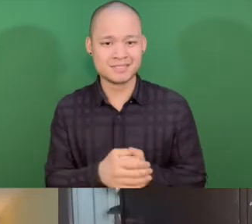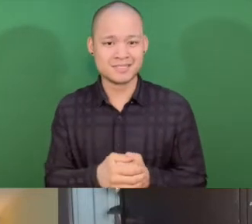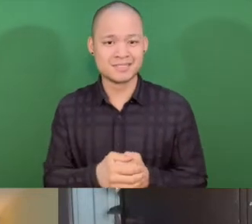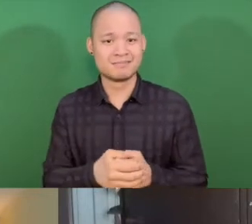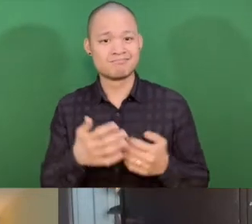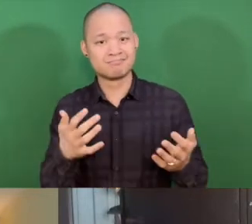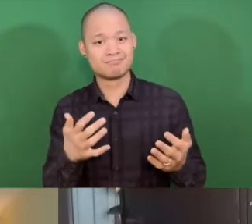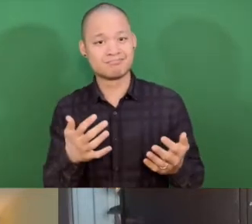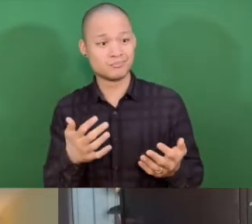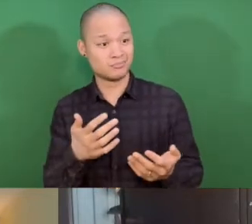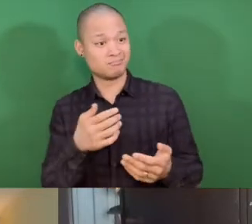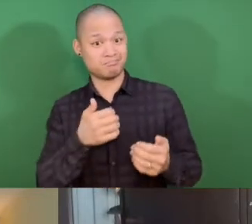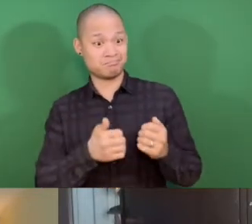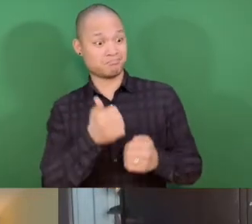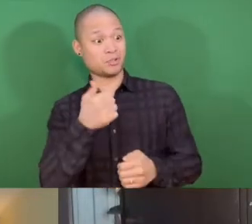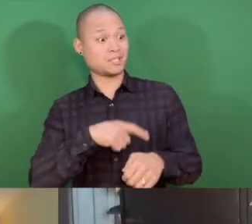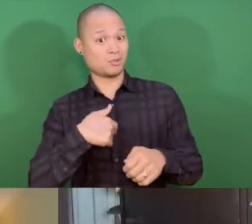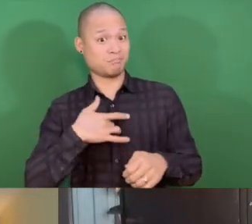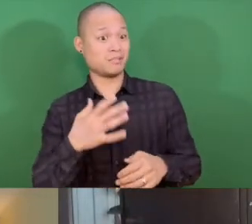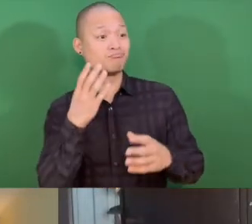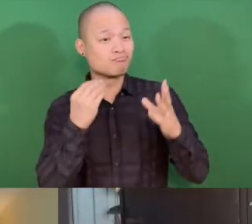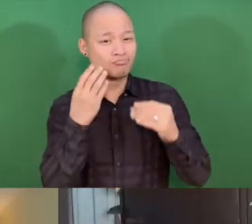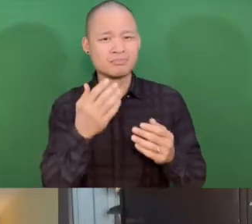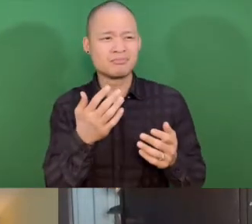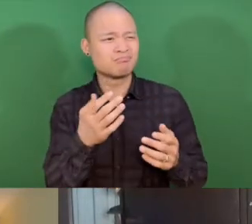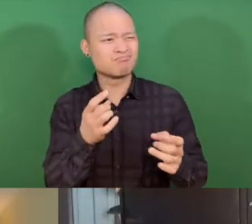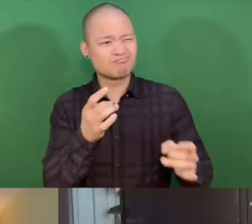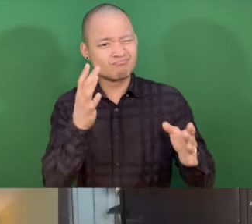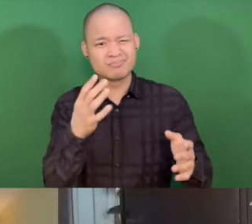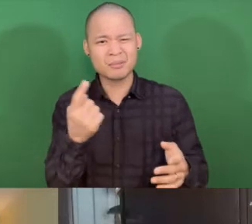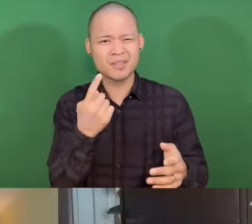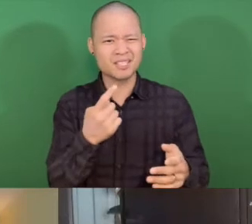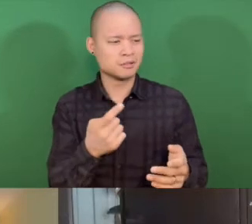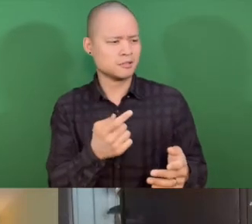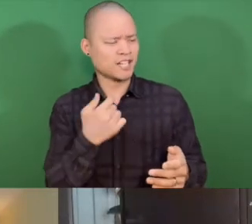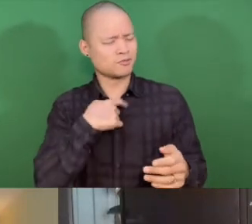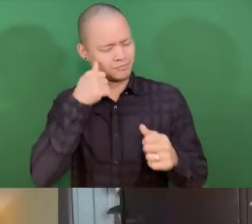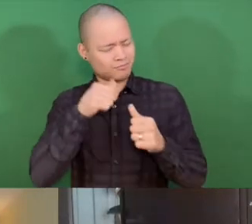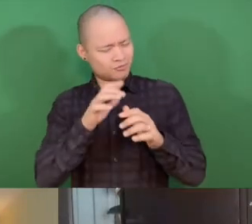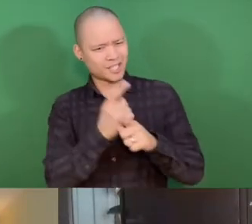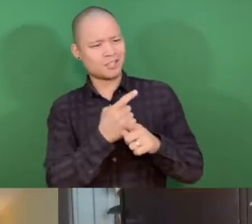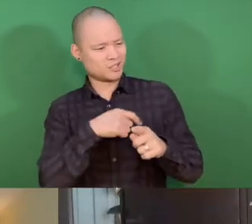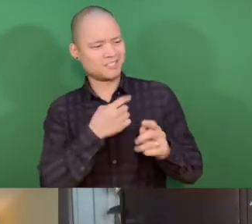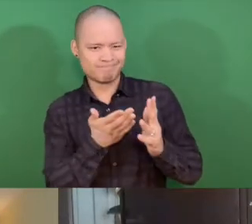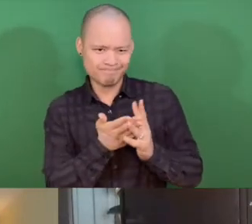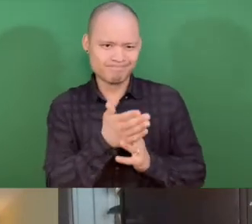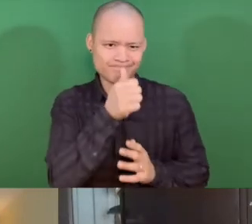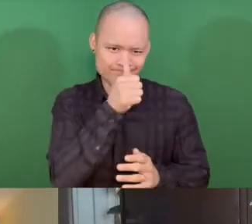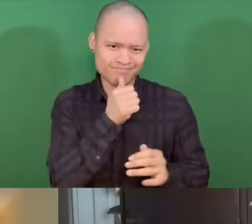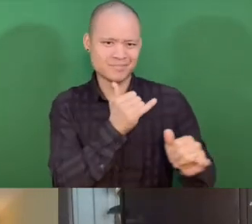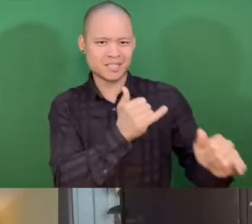through a hard time, it's hard to remember that everybody else is too. Yeah. And it's easy to, enumerate